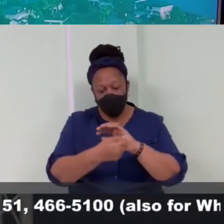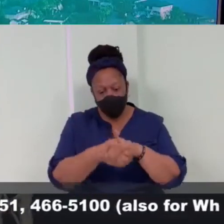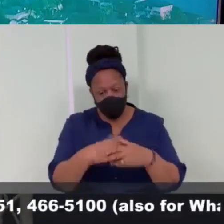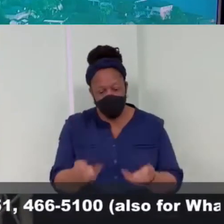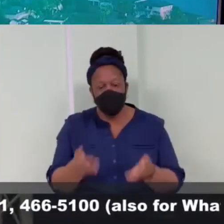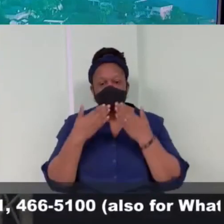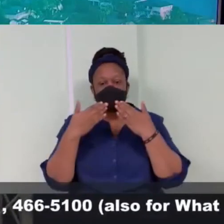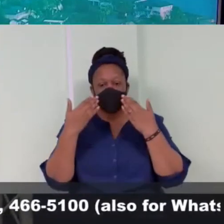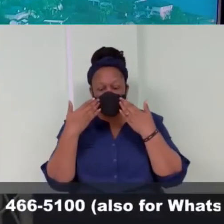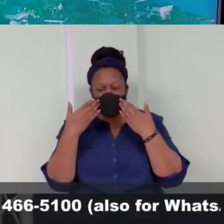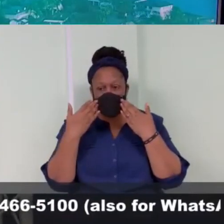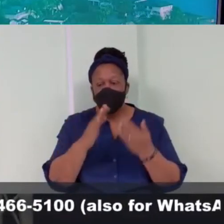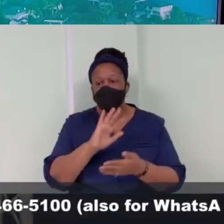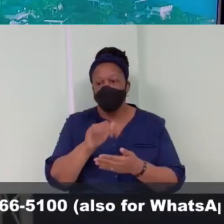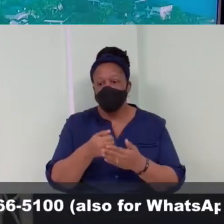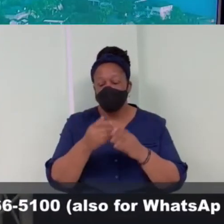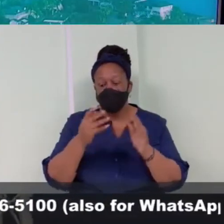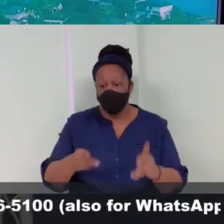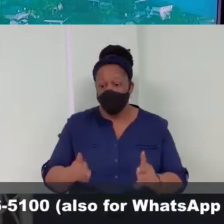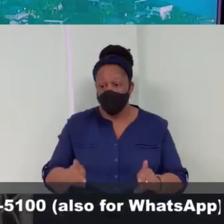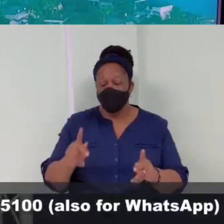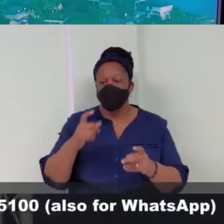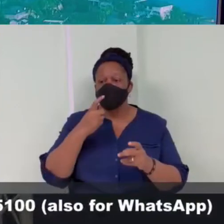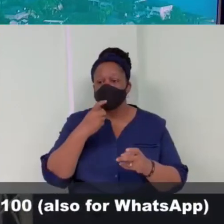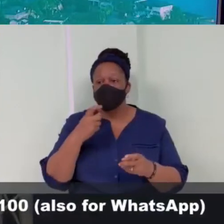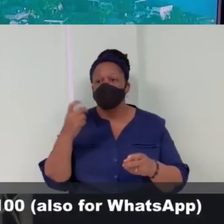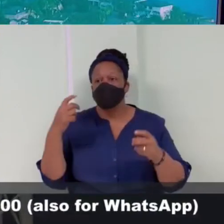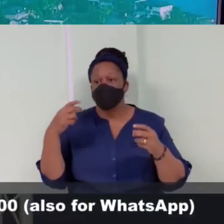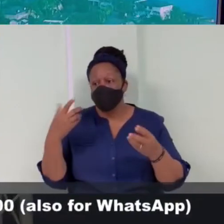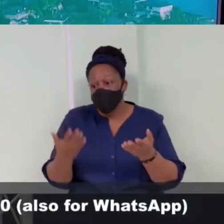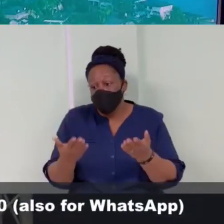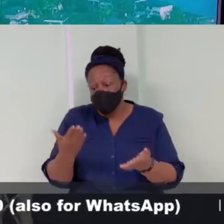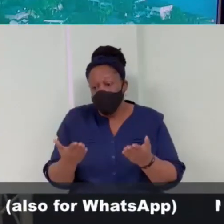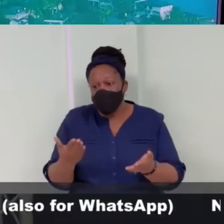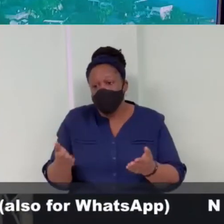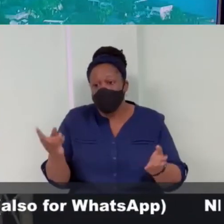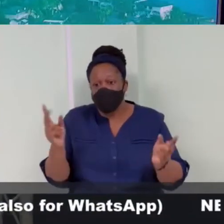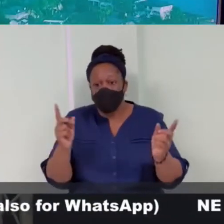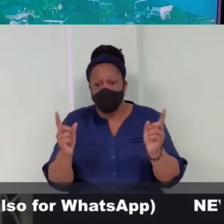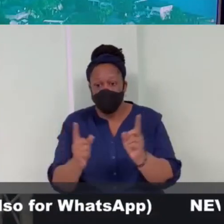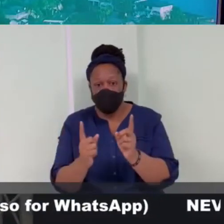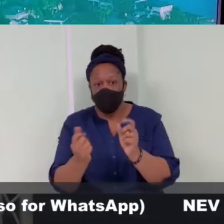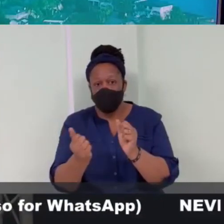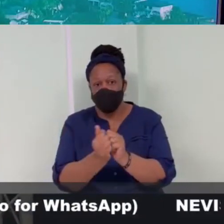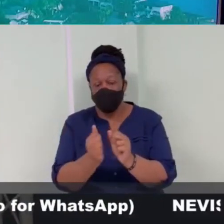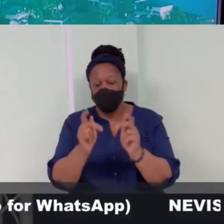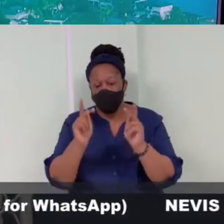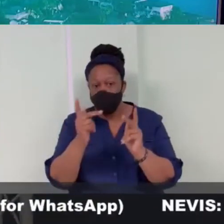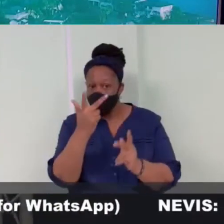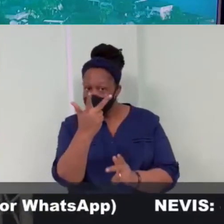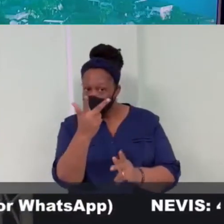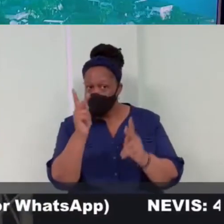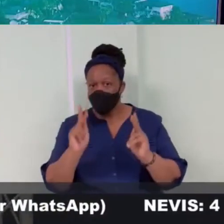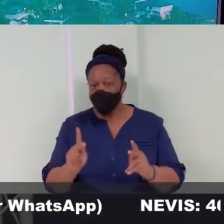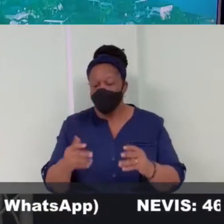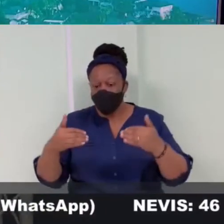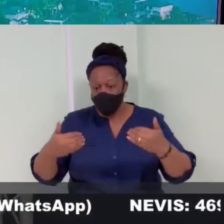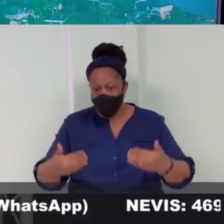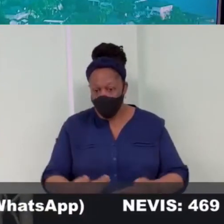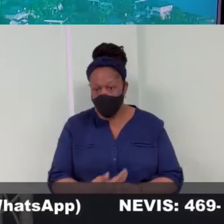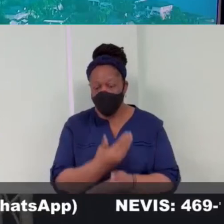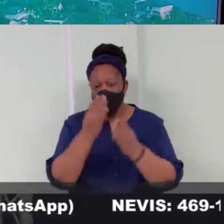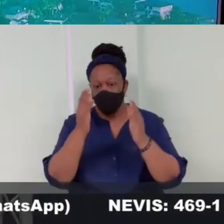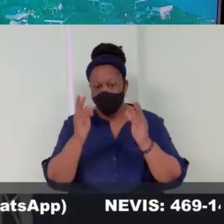that have been established. And so the public health team continues their contact tracing. As I